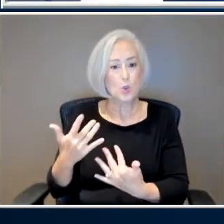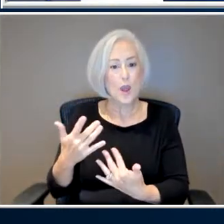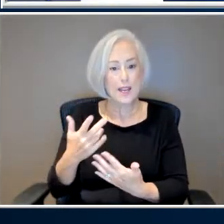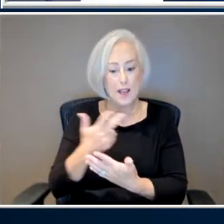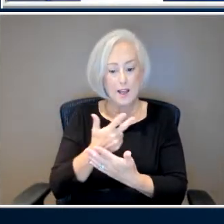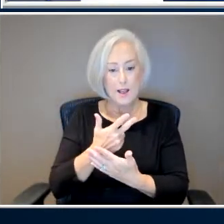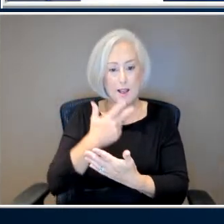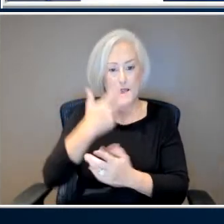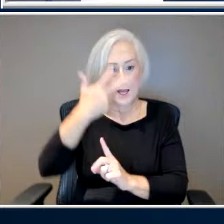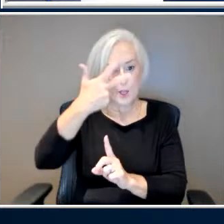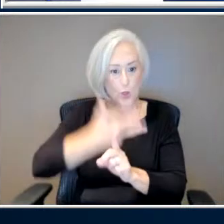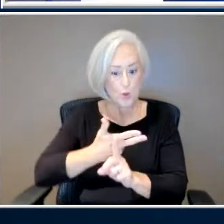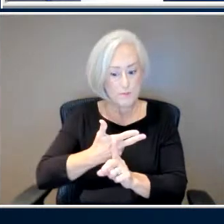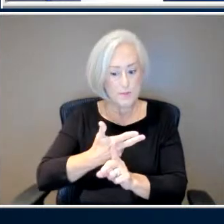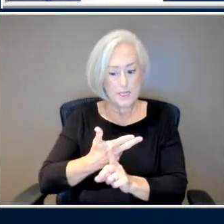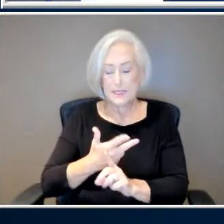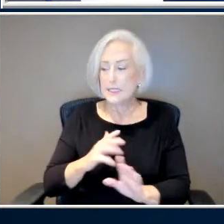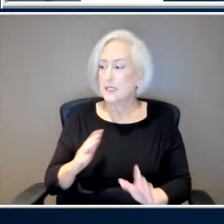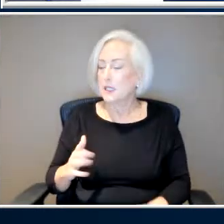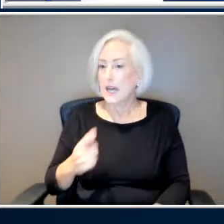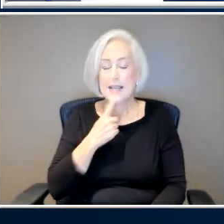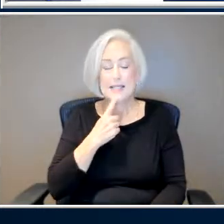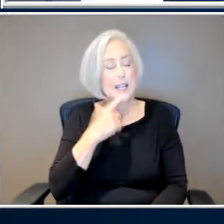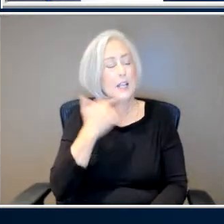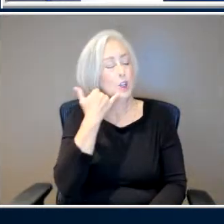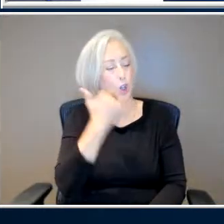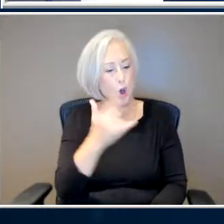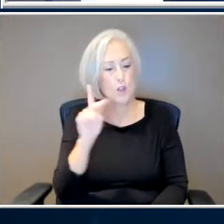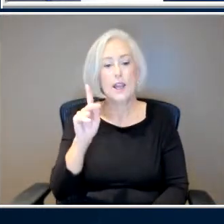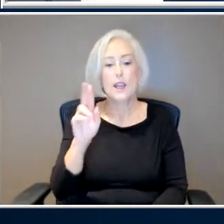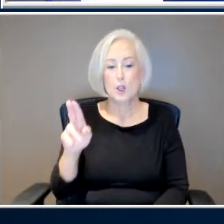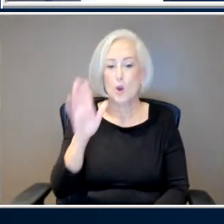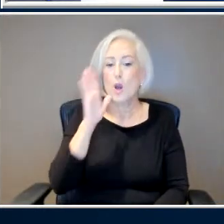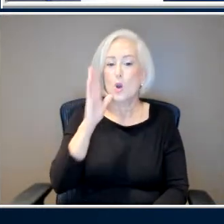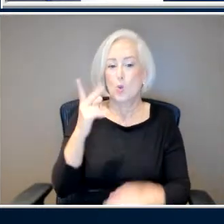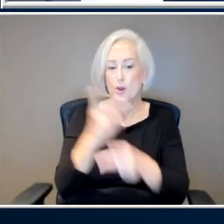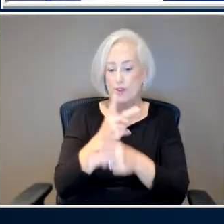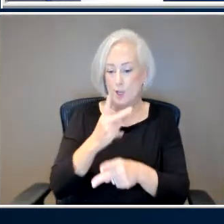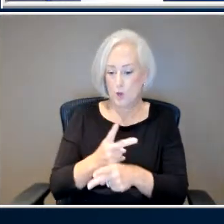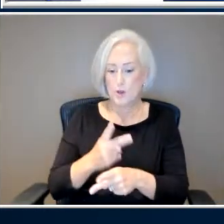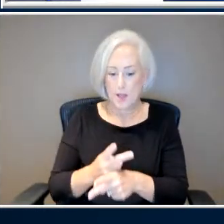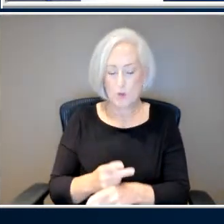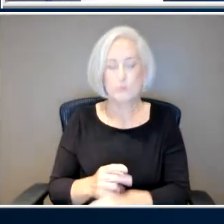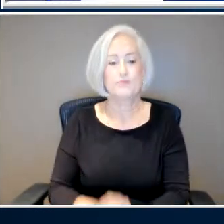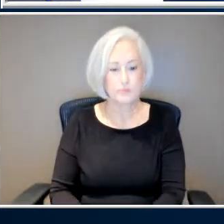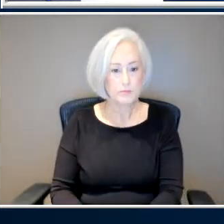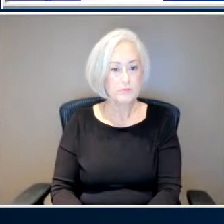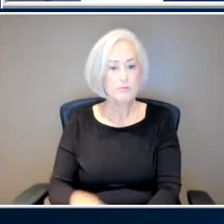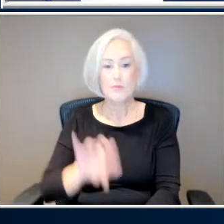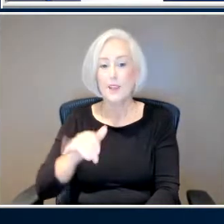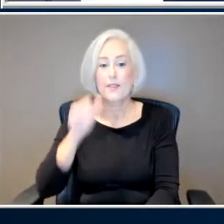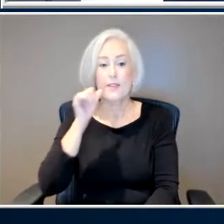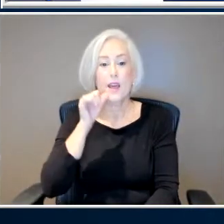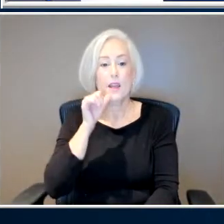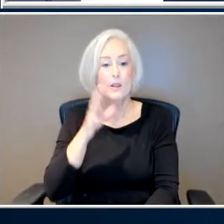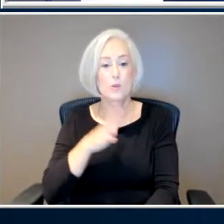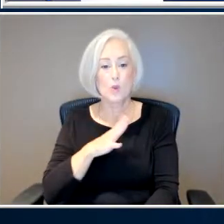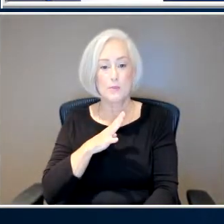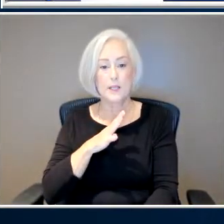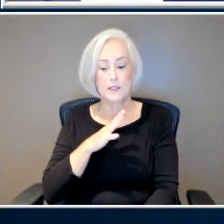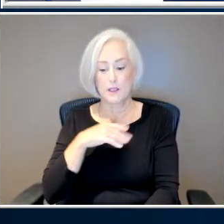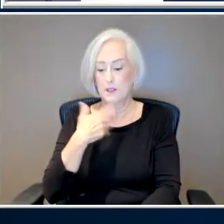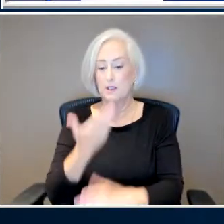just call the health system. They'll figure it. Call the cancer center. She was in for her treatment within 6 days, and she said,